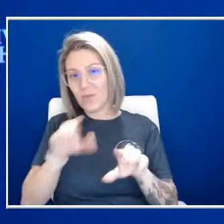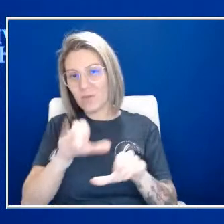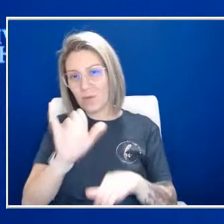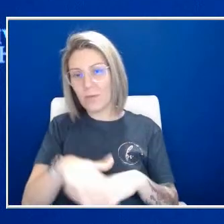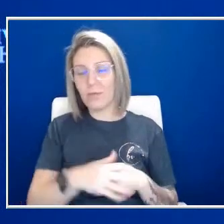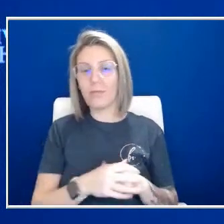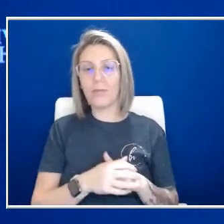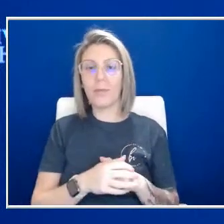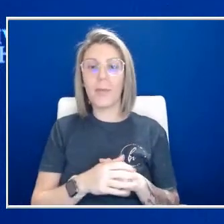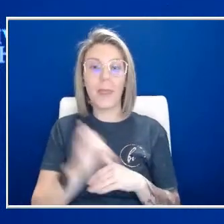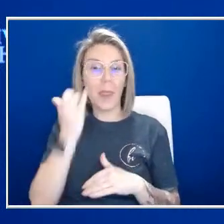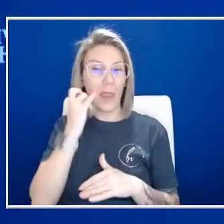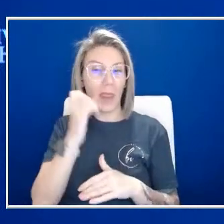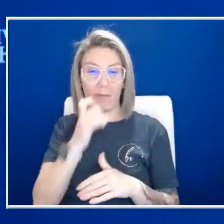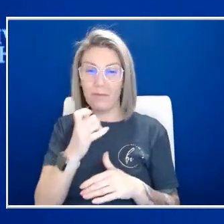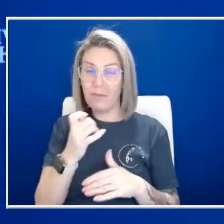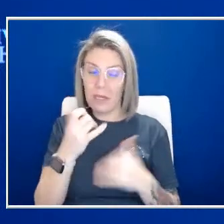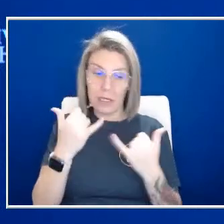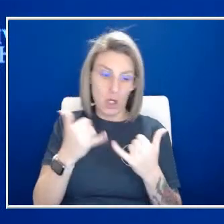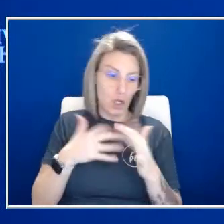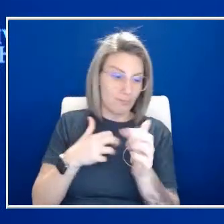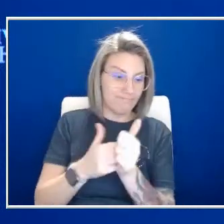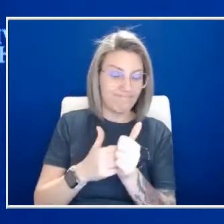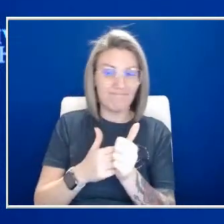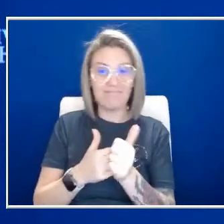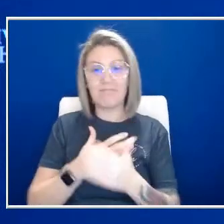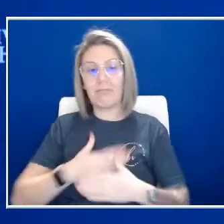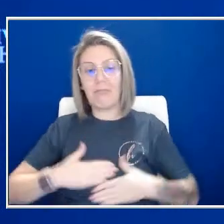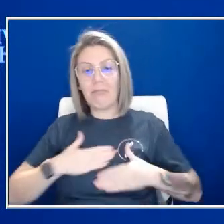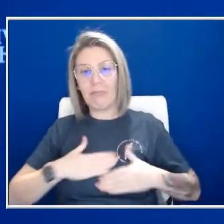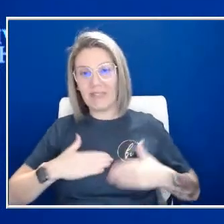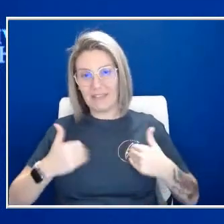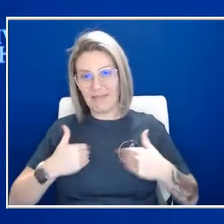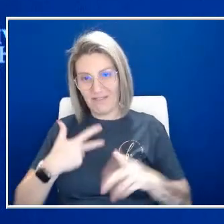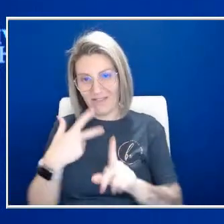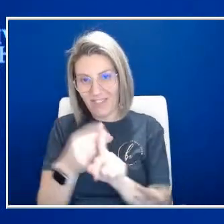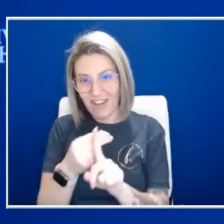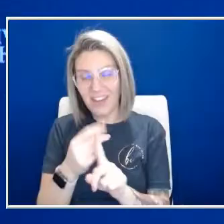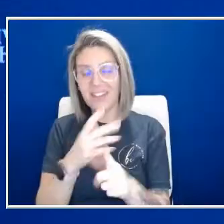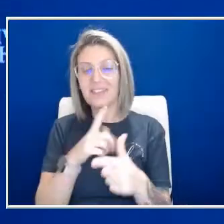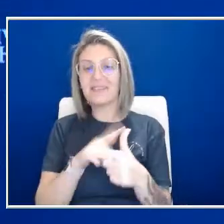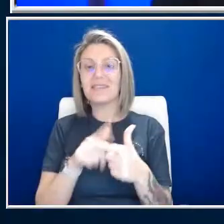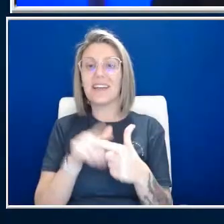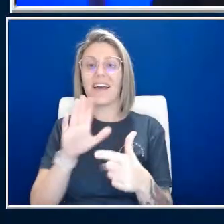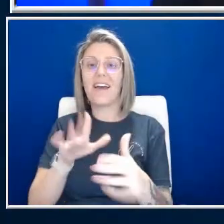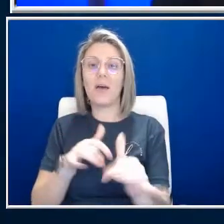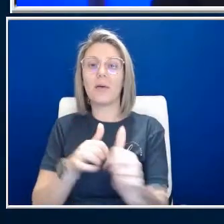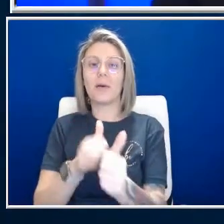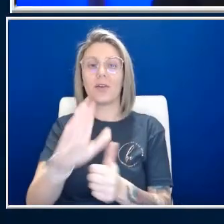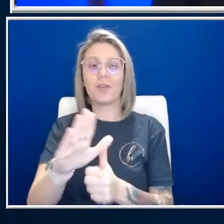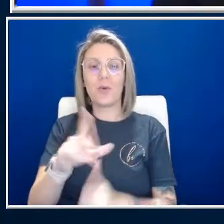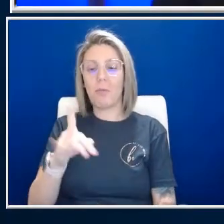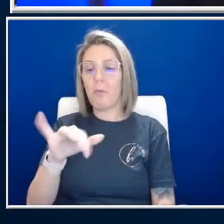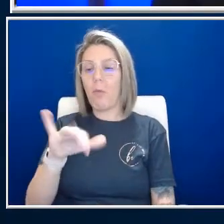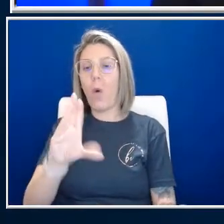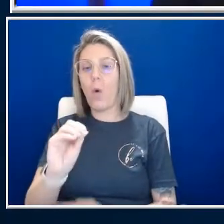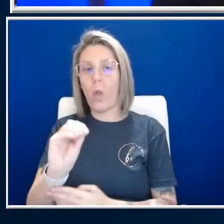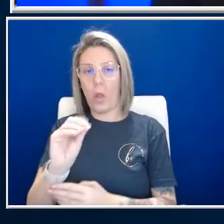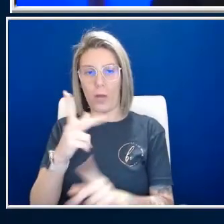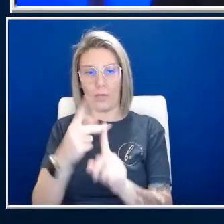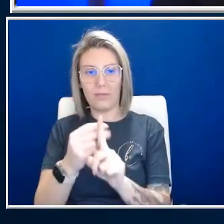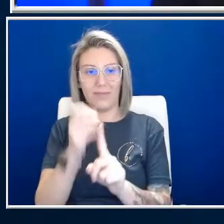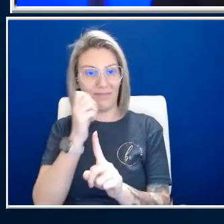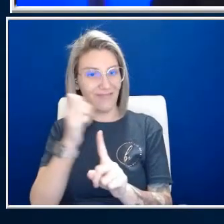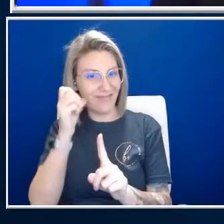to date or your children haven't been vaccinated, please get them vaccinated and get up to date with your polio vaccination as well. So yesterday, our faithful viewer, Ruth Ellen,